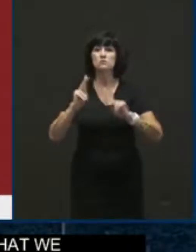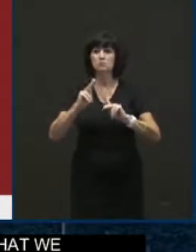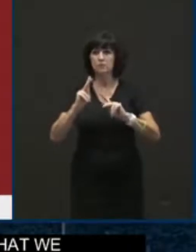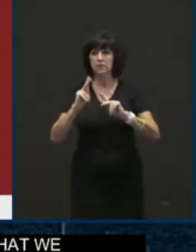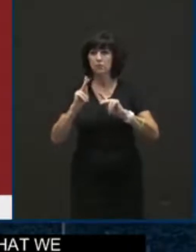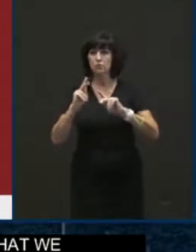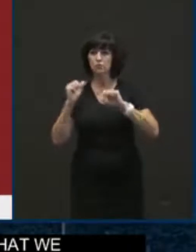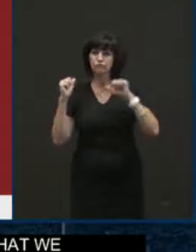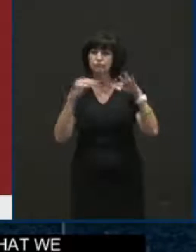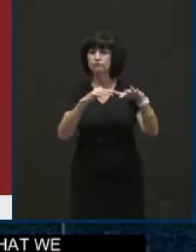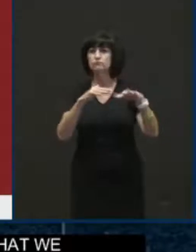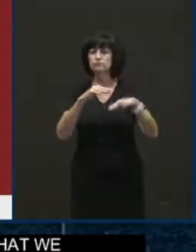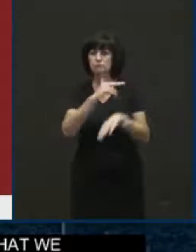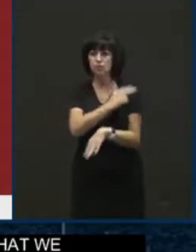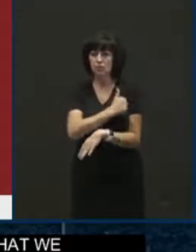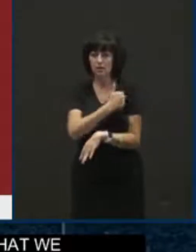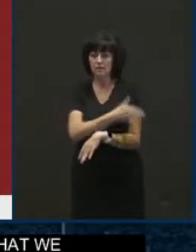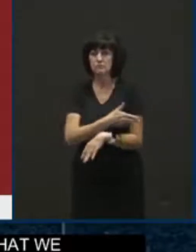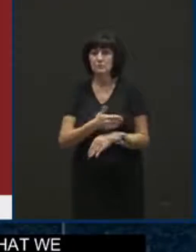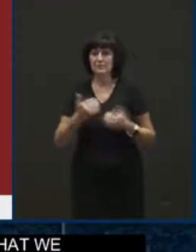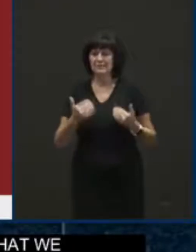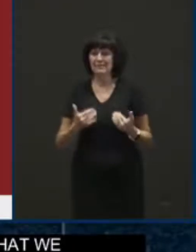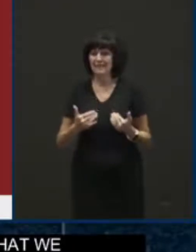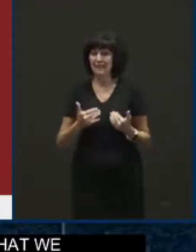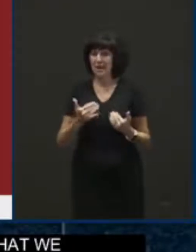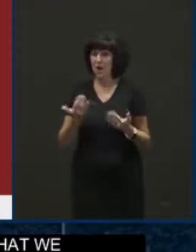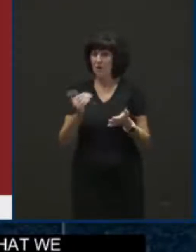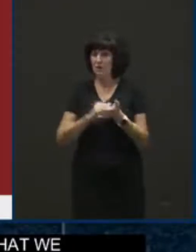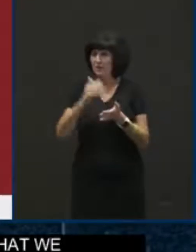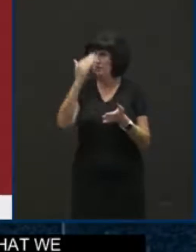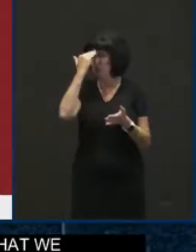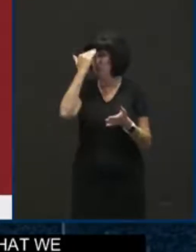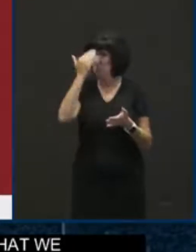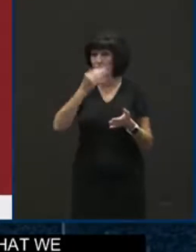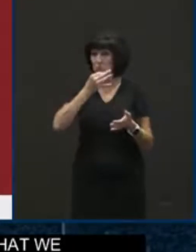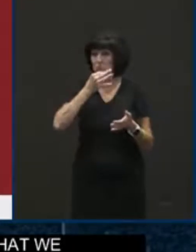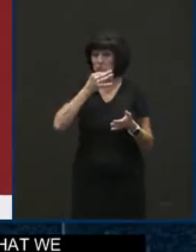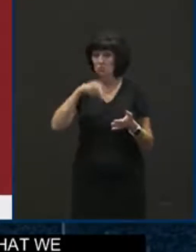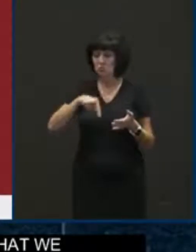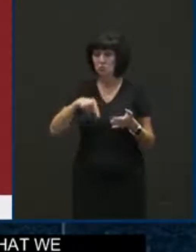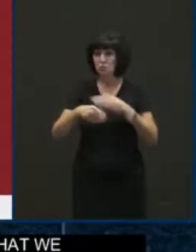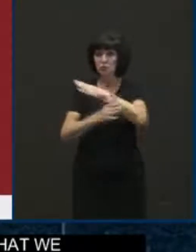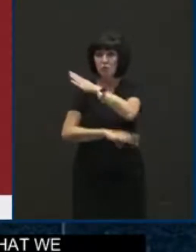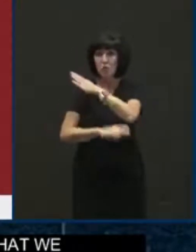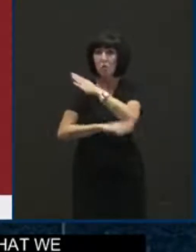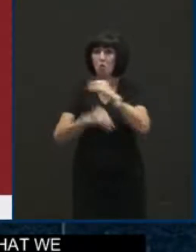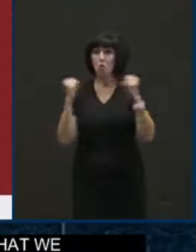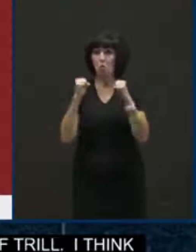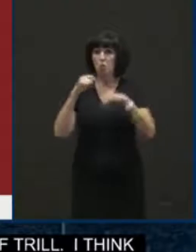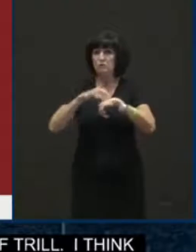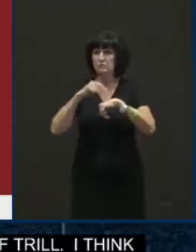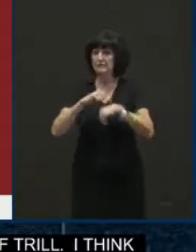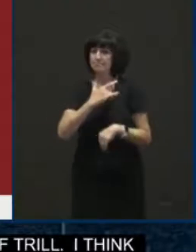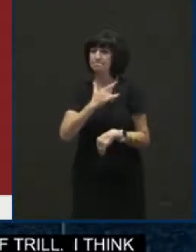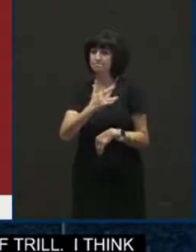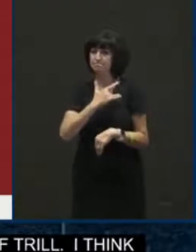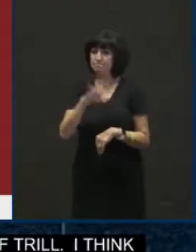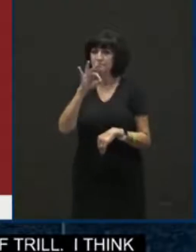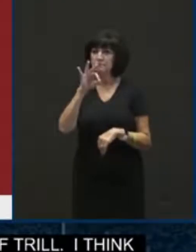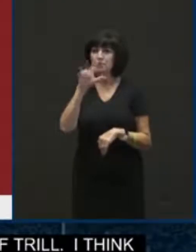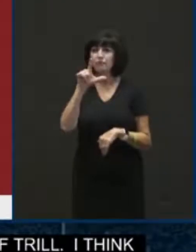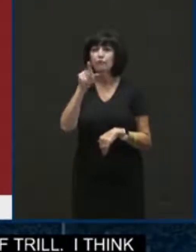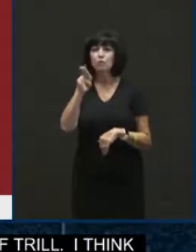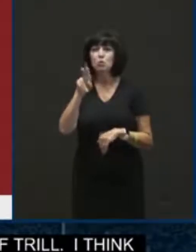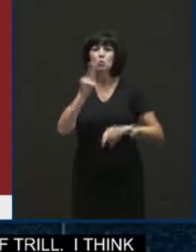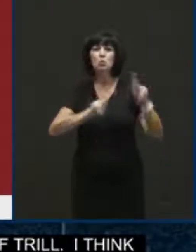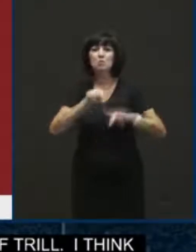flu season this fall and winter, we normally get a surge similar to that. Dr. Rattay, you'll talk about that.